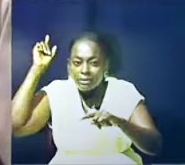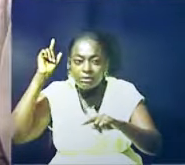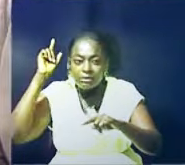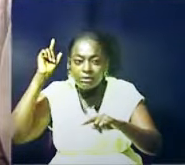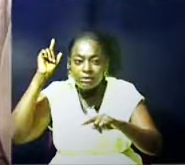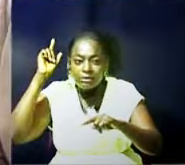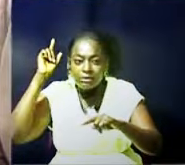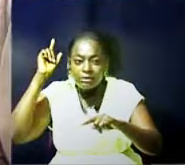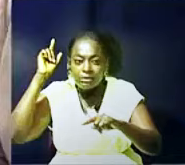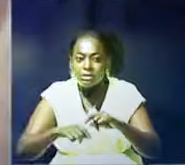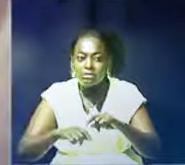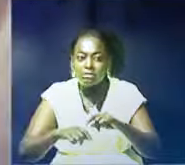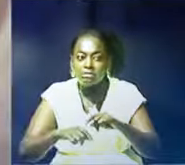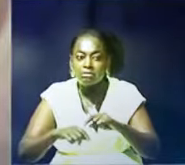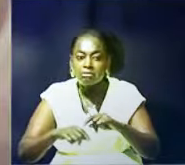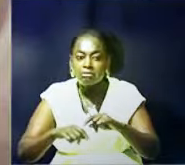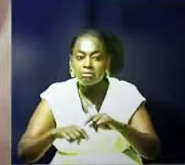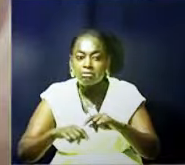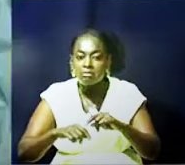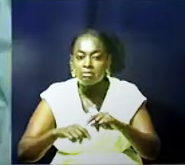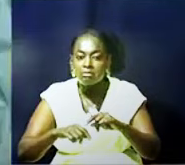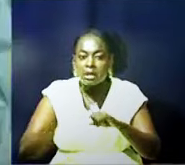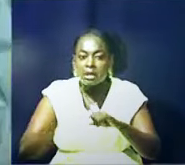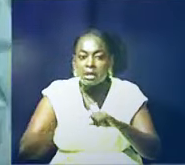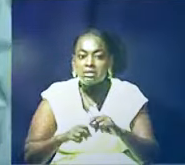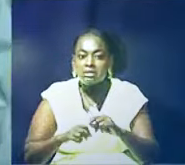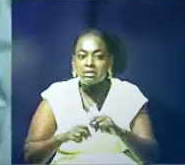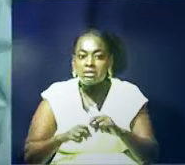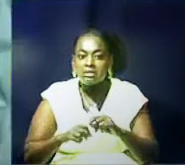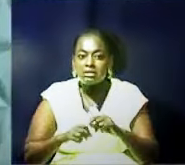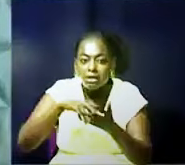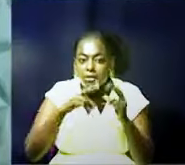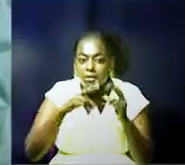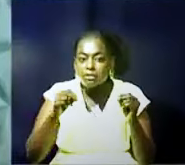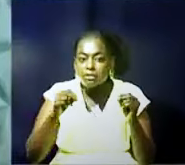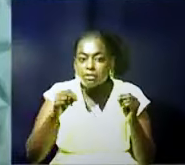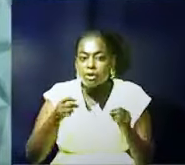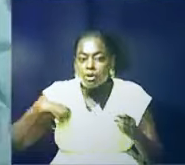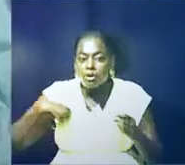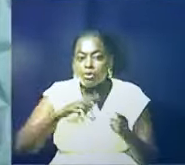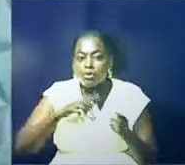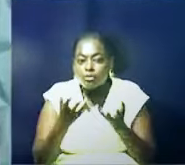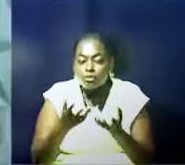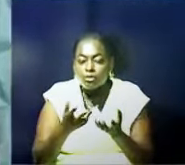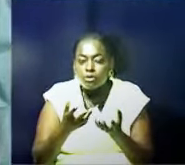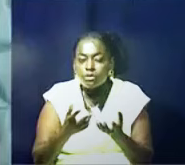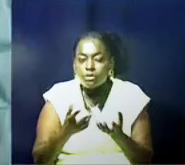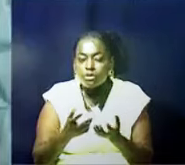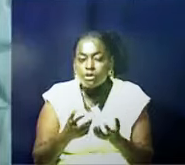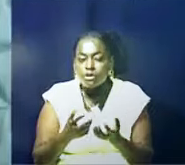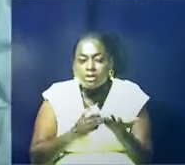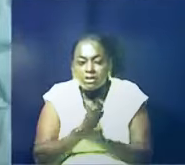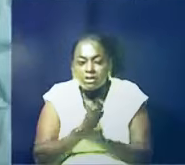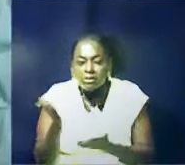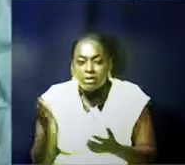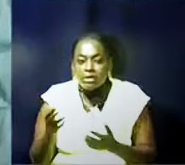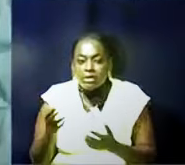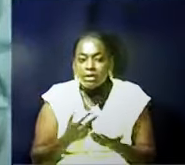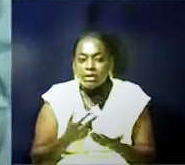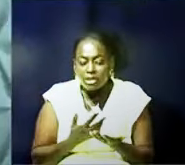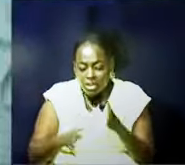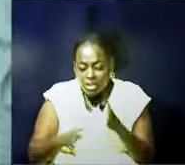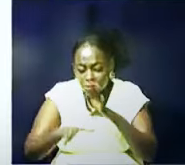nano. We need something very supernatural. Yeah, be strong co Yamia quine so dear. Now please sit